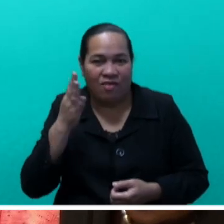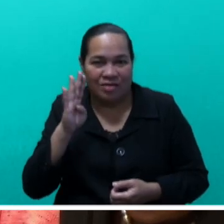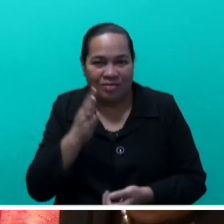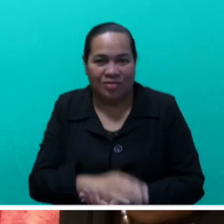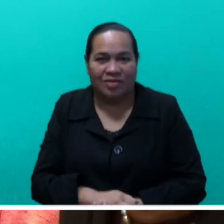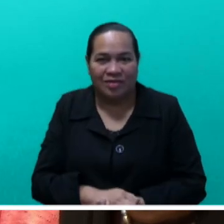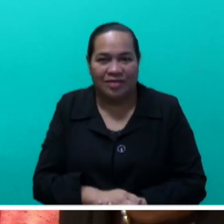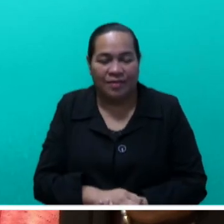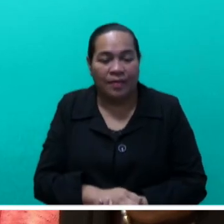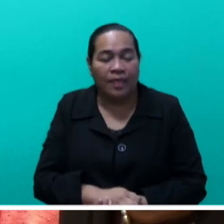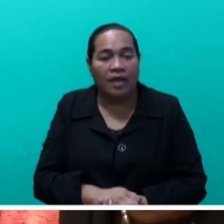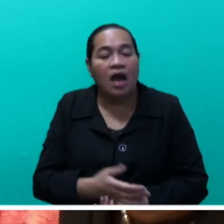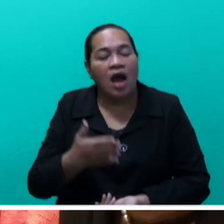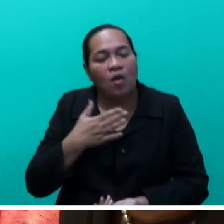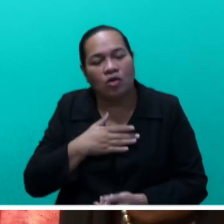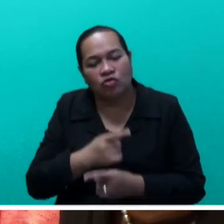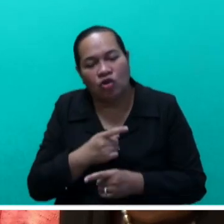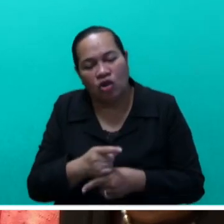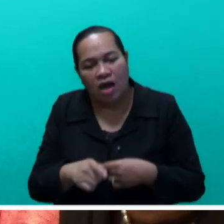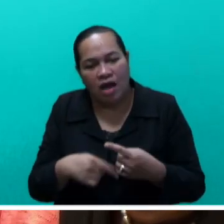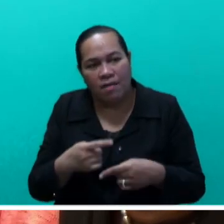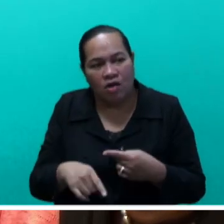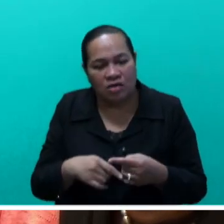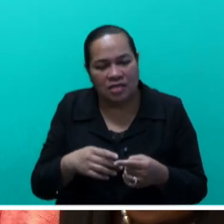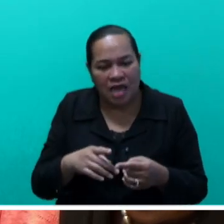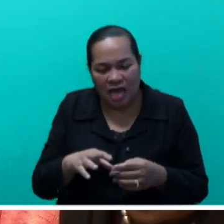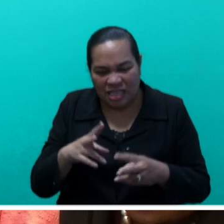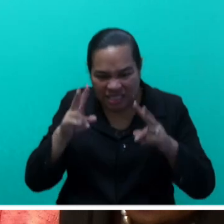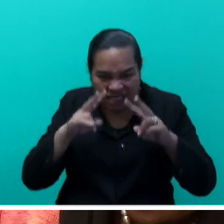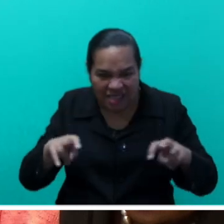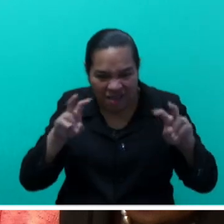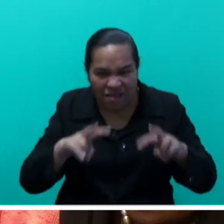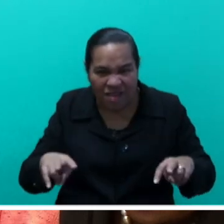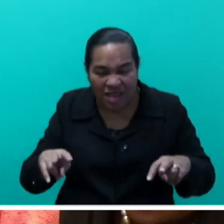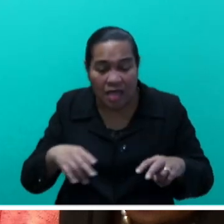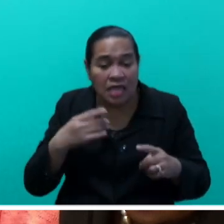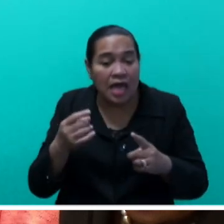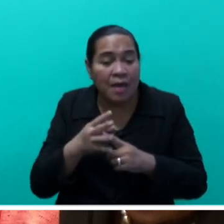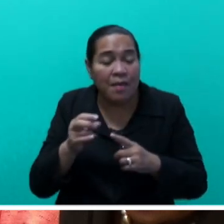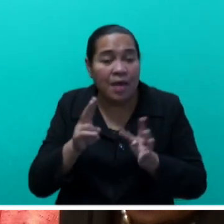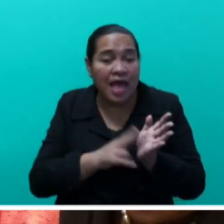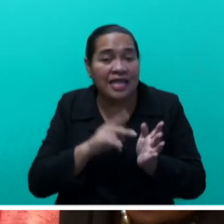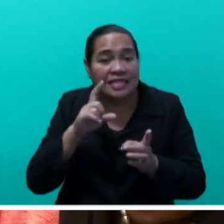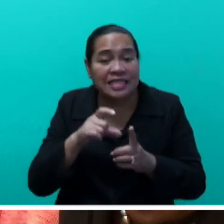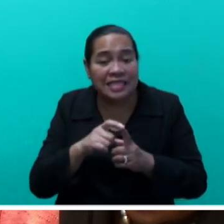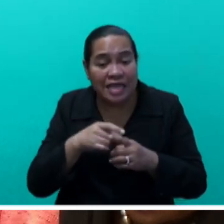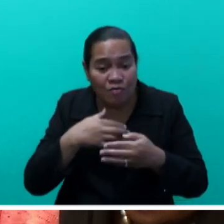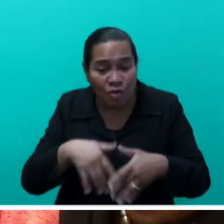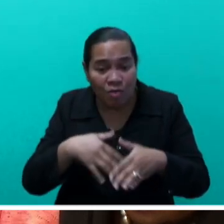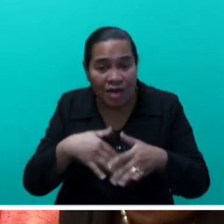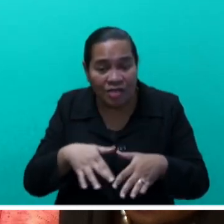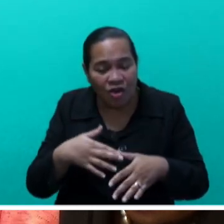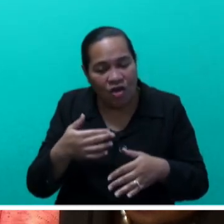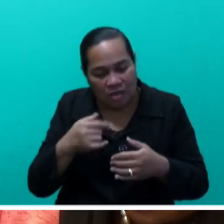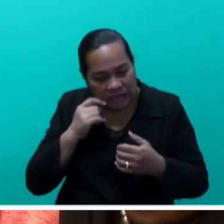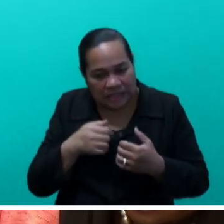Honourable Speakers, allow me to talk on the NCD STEP survey. An important NCD population survey that the Ministry has